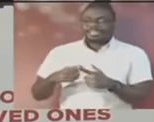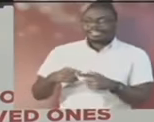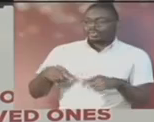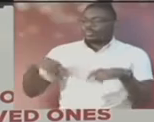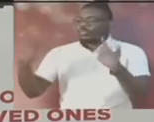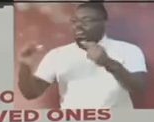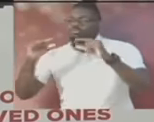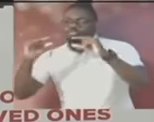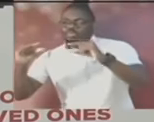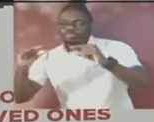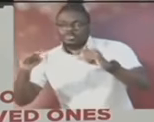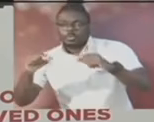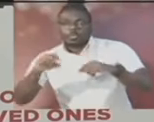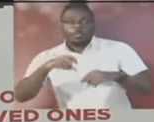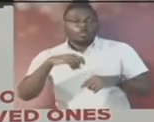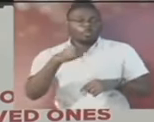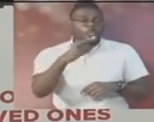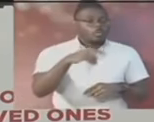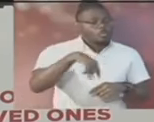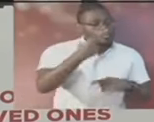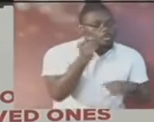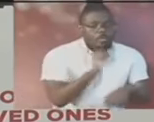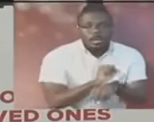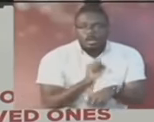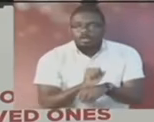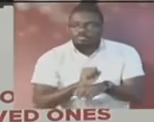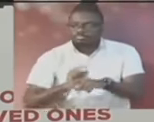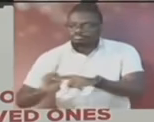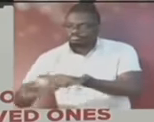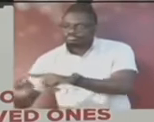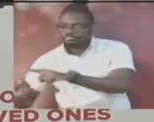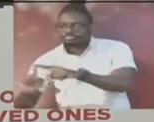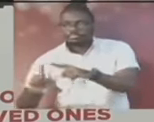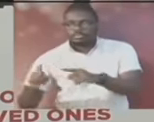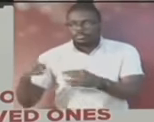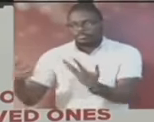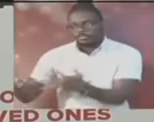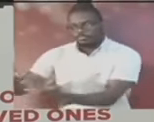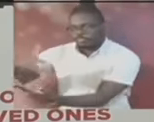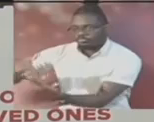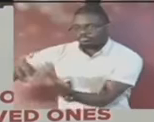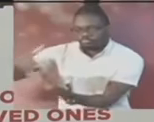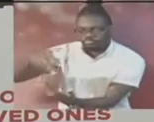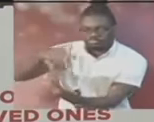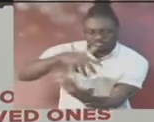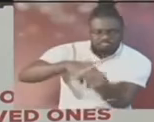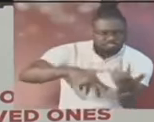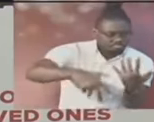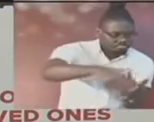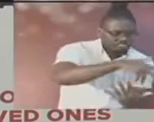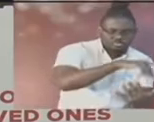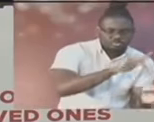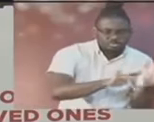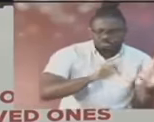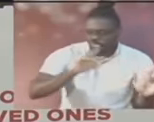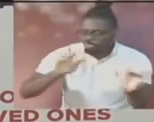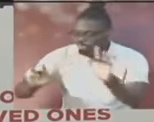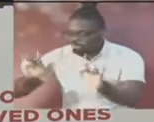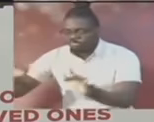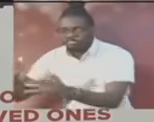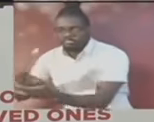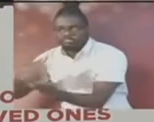your workplace, it means that you have a different level of exposure. Young people tend to have